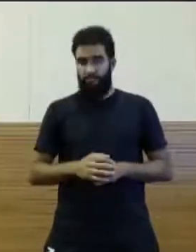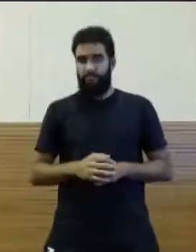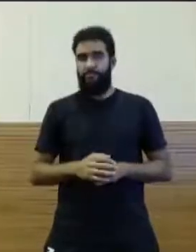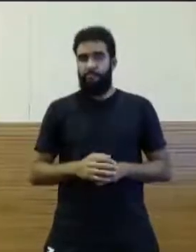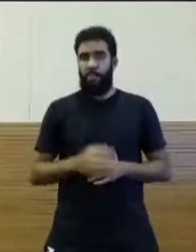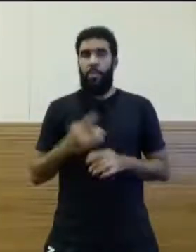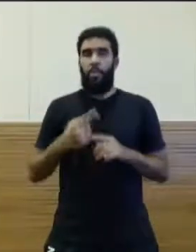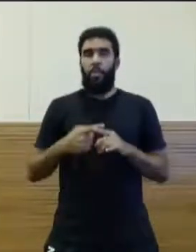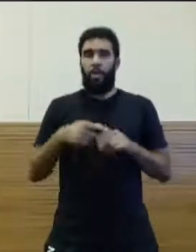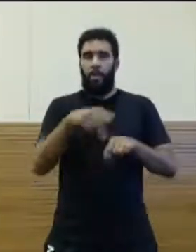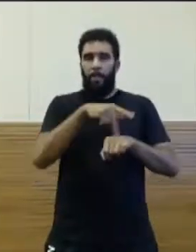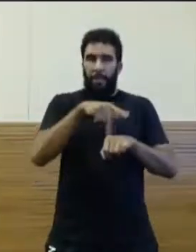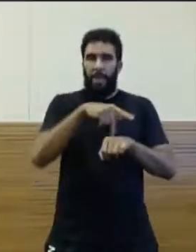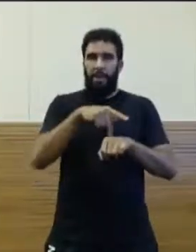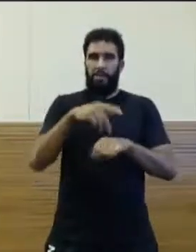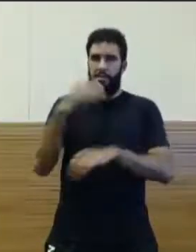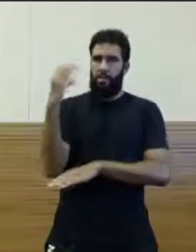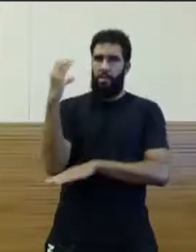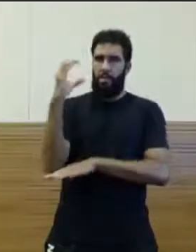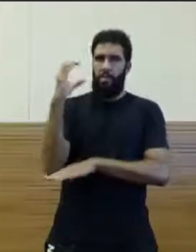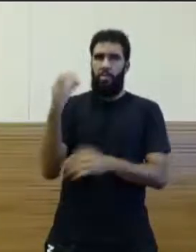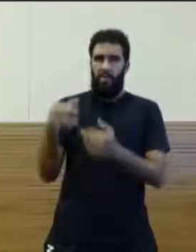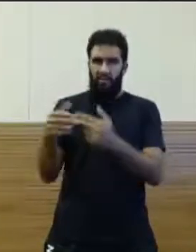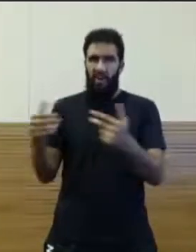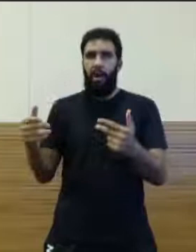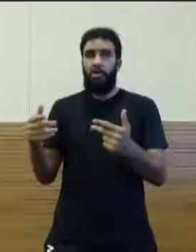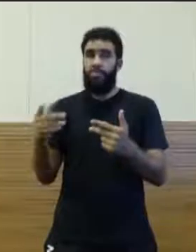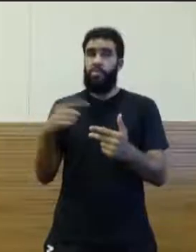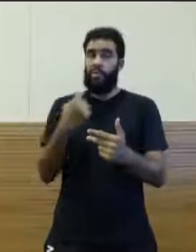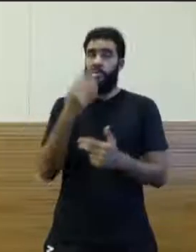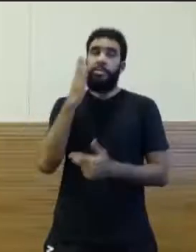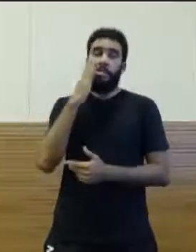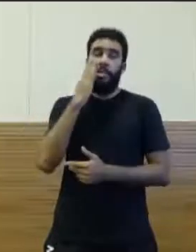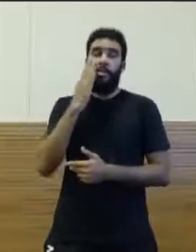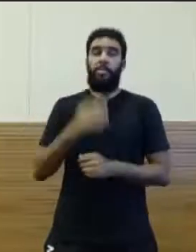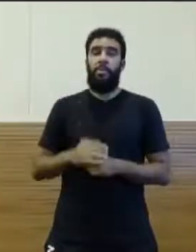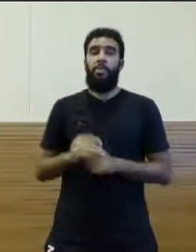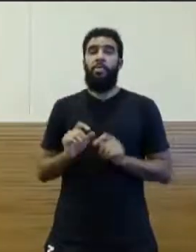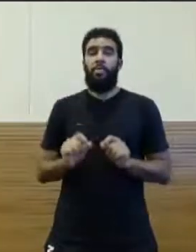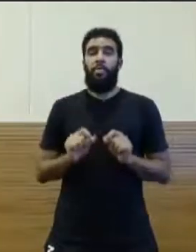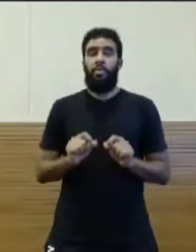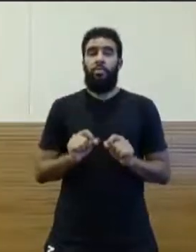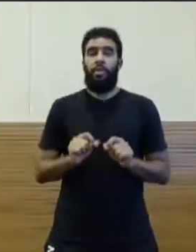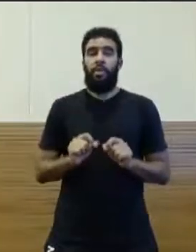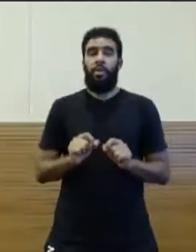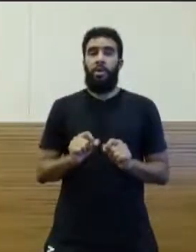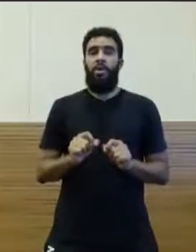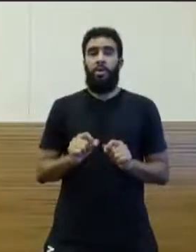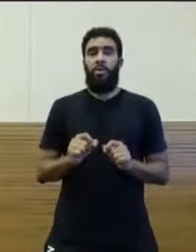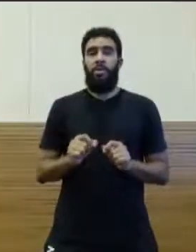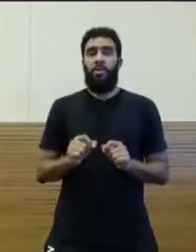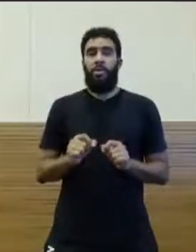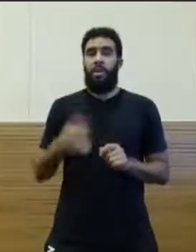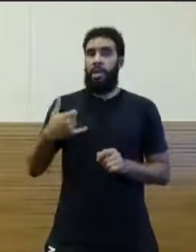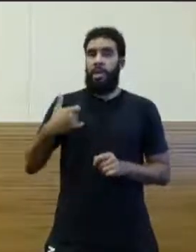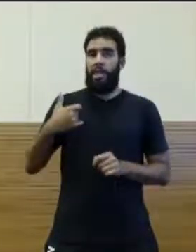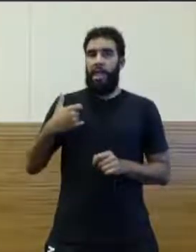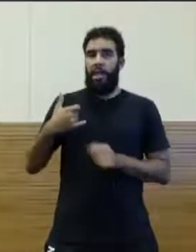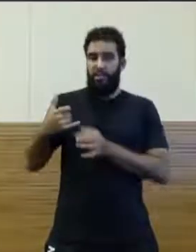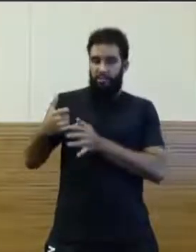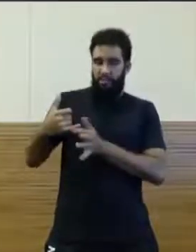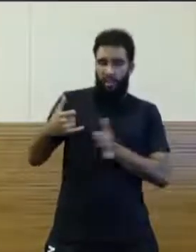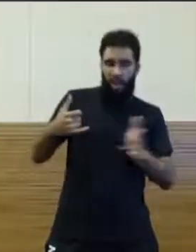difficulty that many countries in the region have is the important increase in the